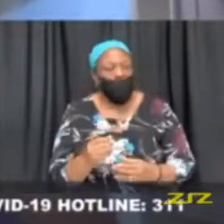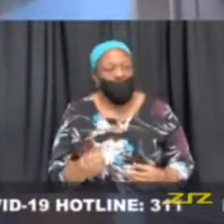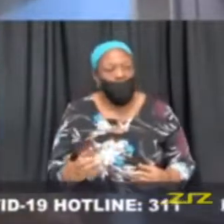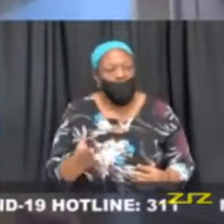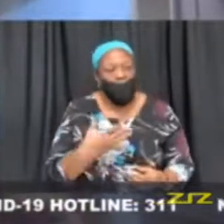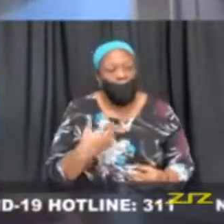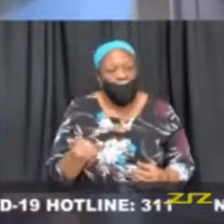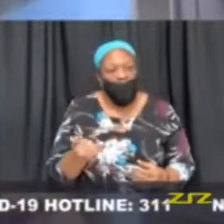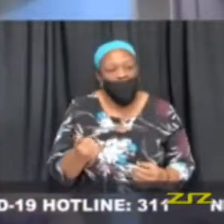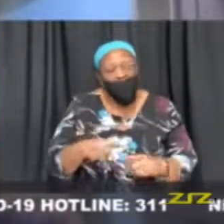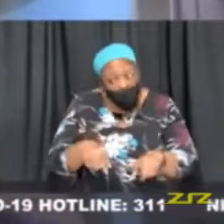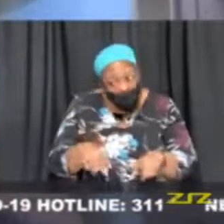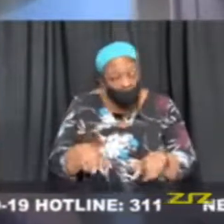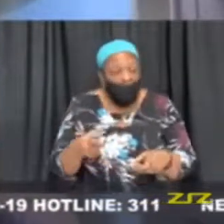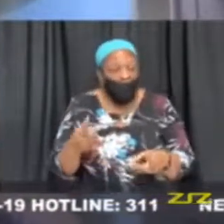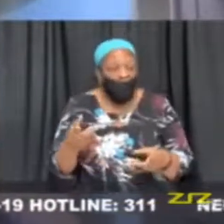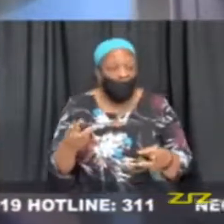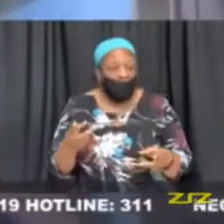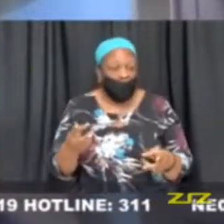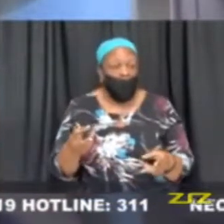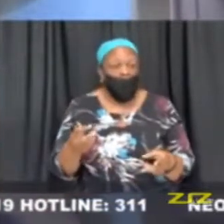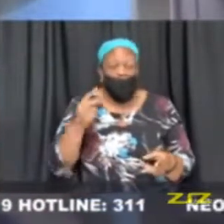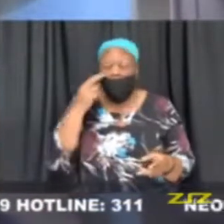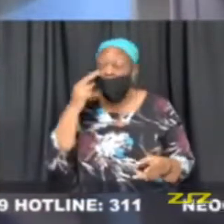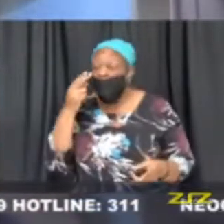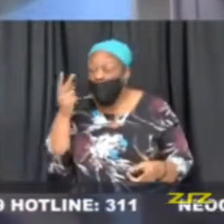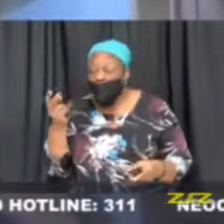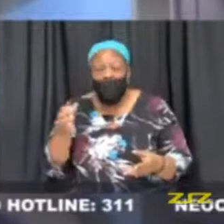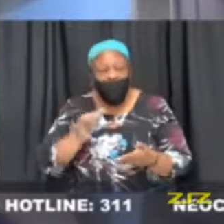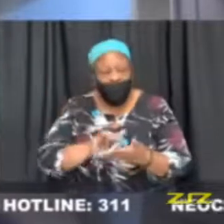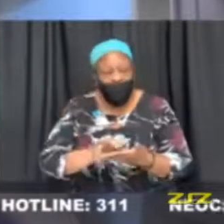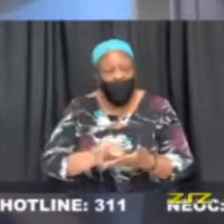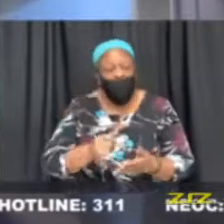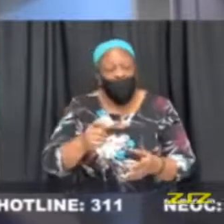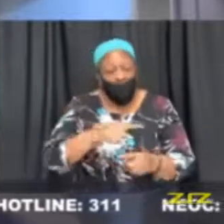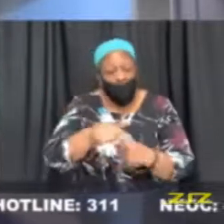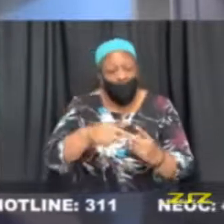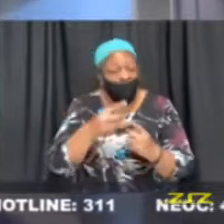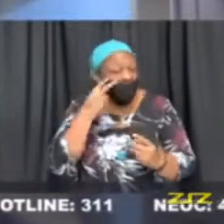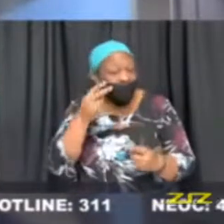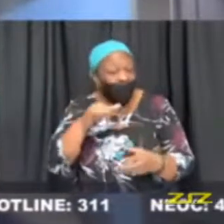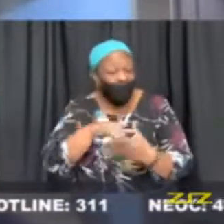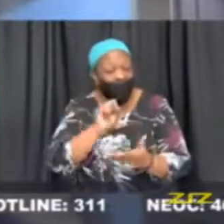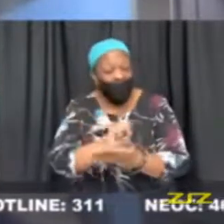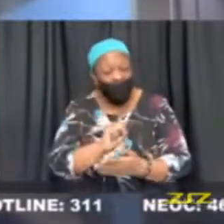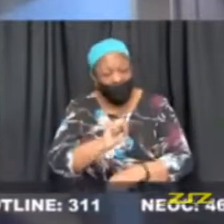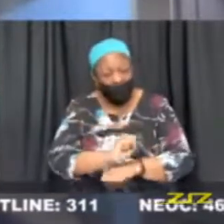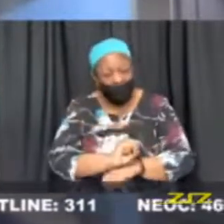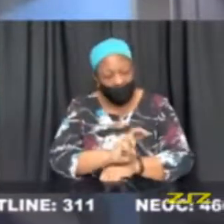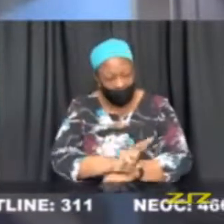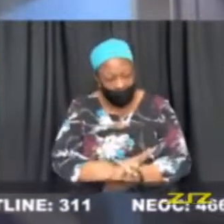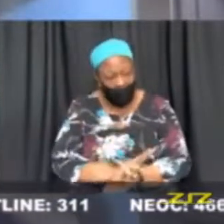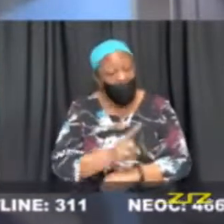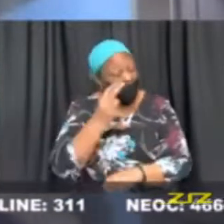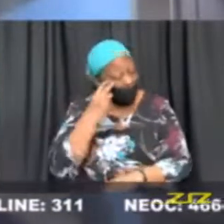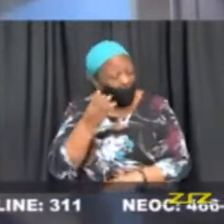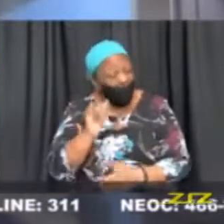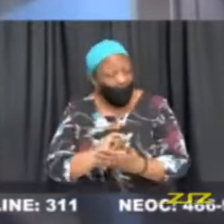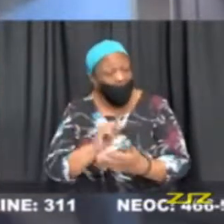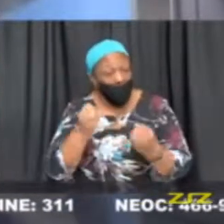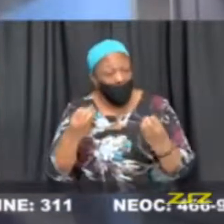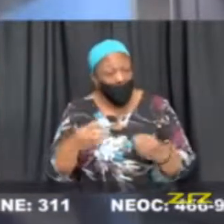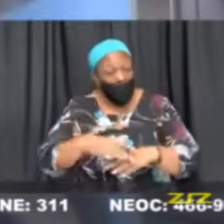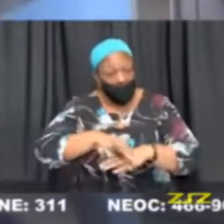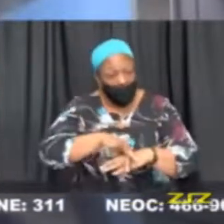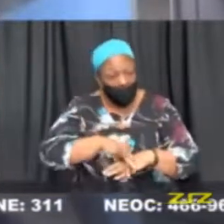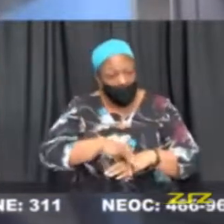he indicated before, some of the signs that we saw with La Soufrière and St. Vincent. The other sign of activity, or